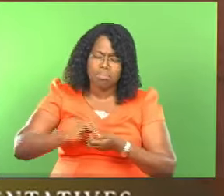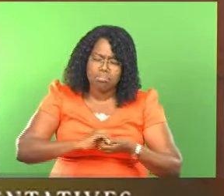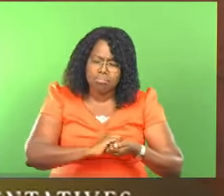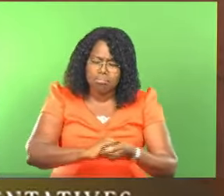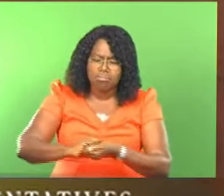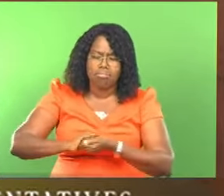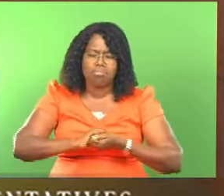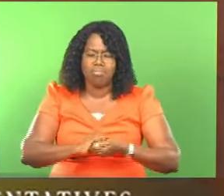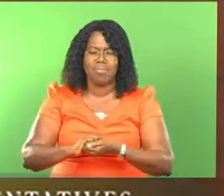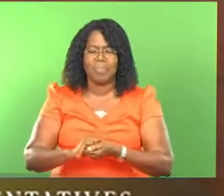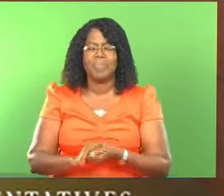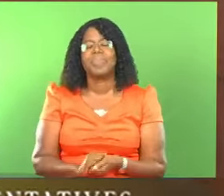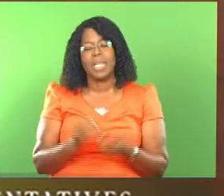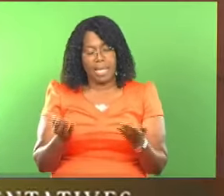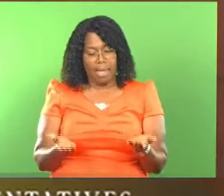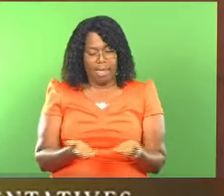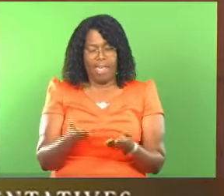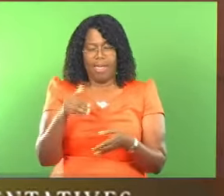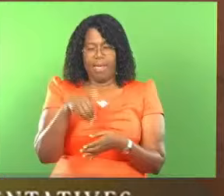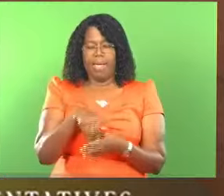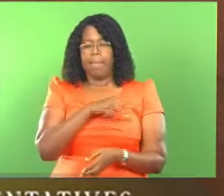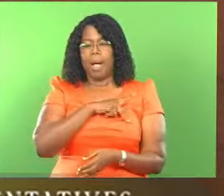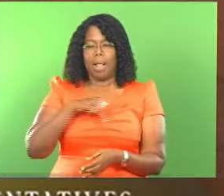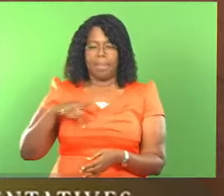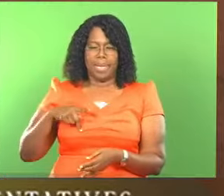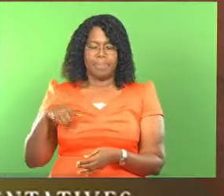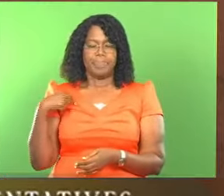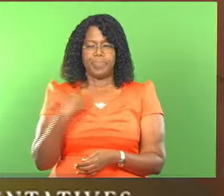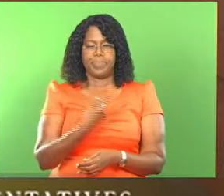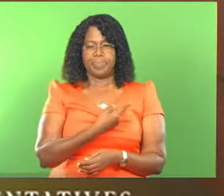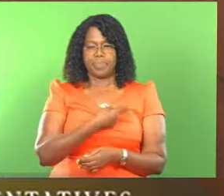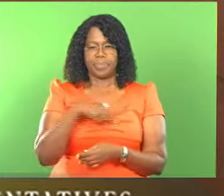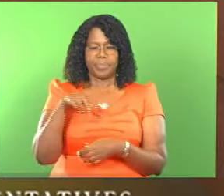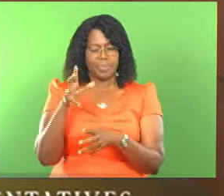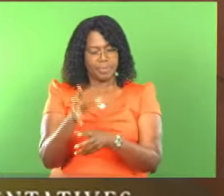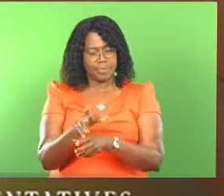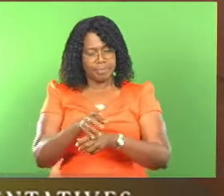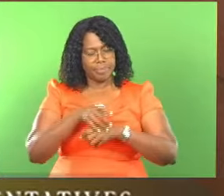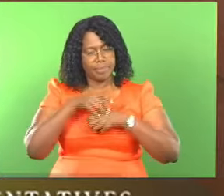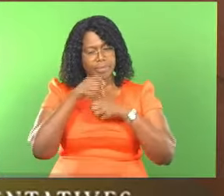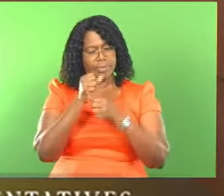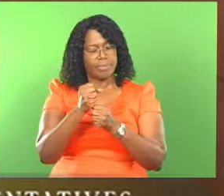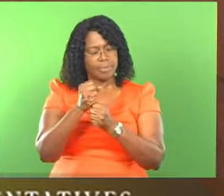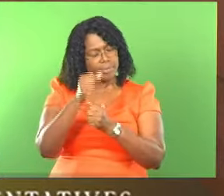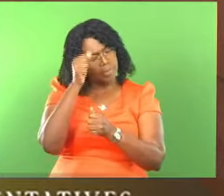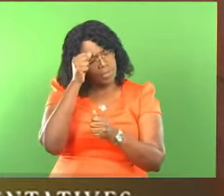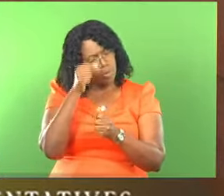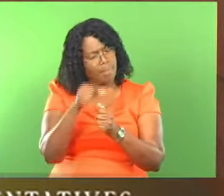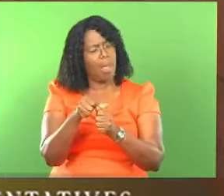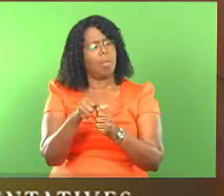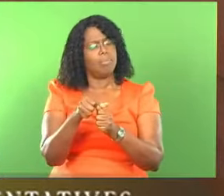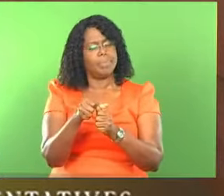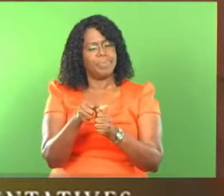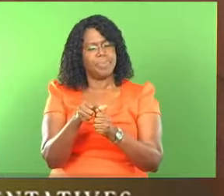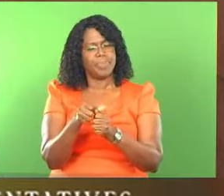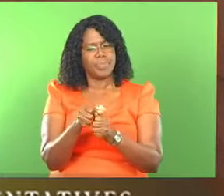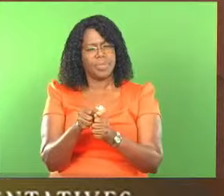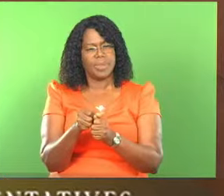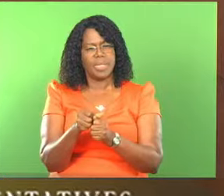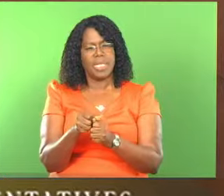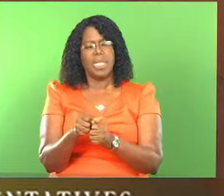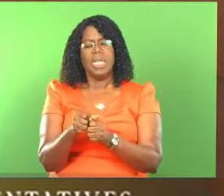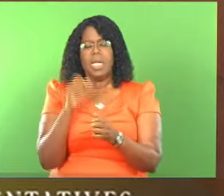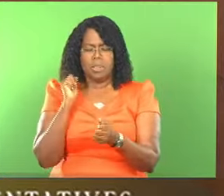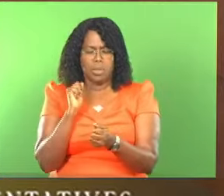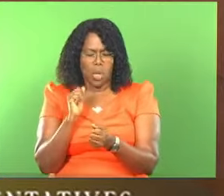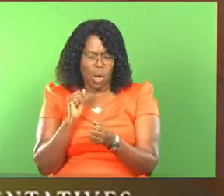Here in this Parliament, we are reminded that our bond is built on mutual respect, enduring